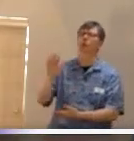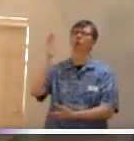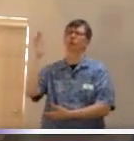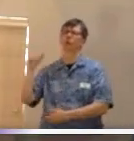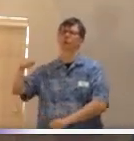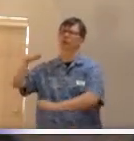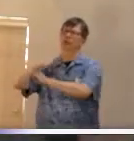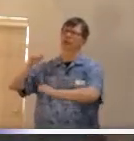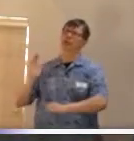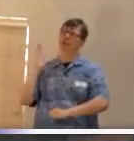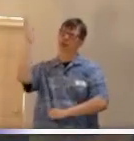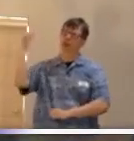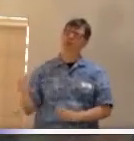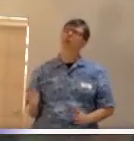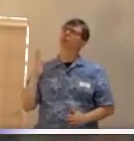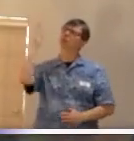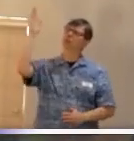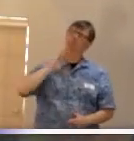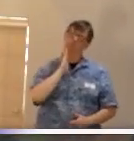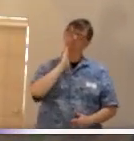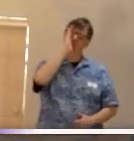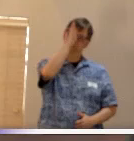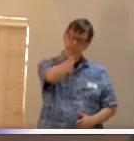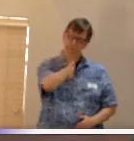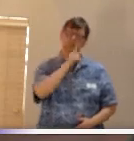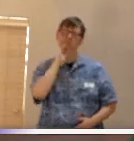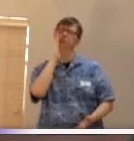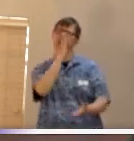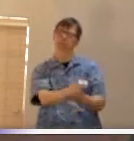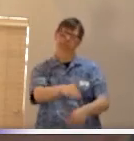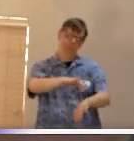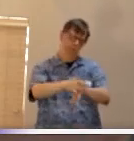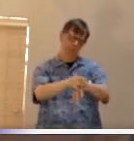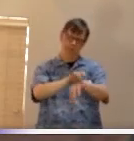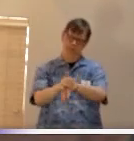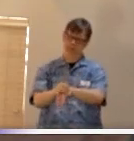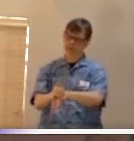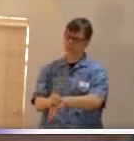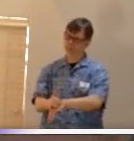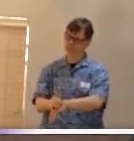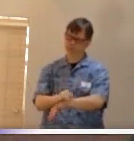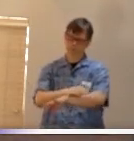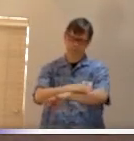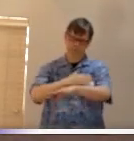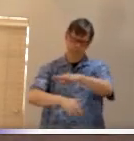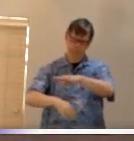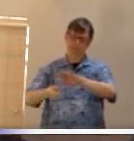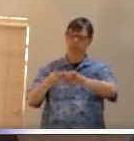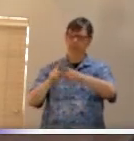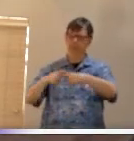doesn't have sadness as a requiem and understands their true nature are less likely to encounter such individuals.